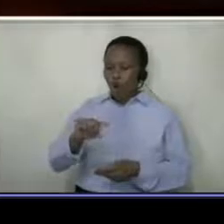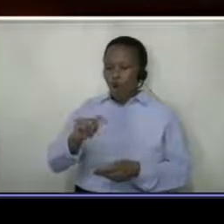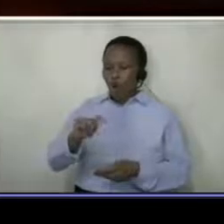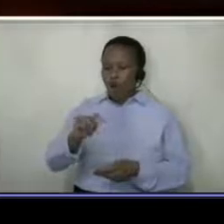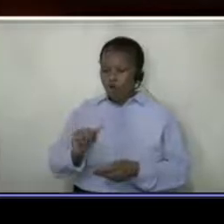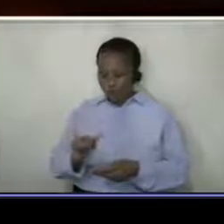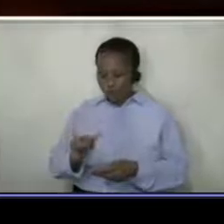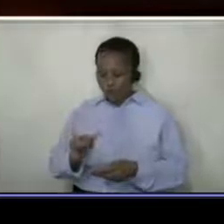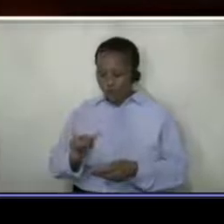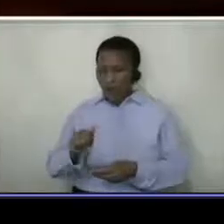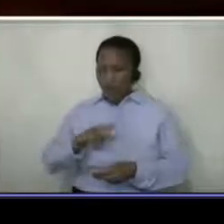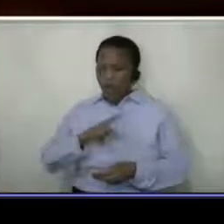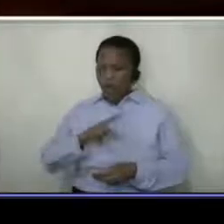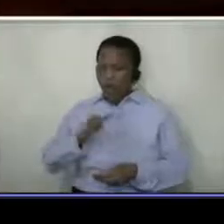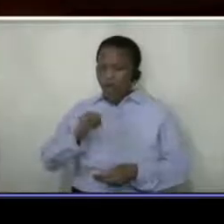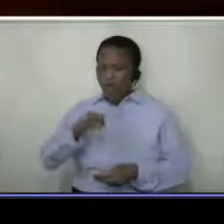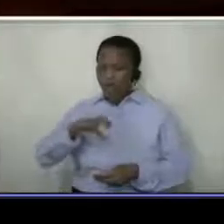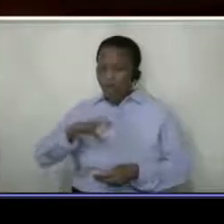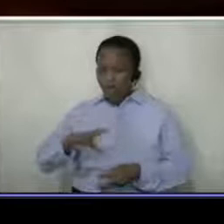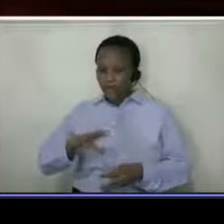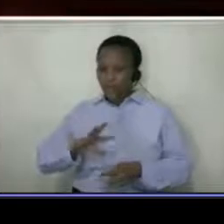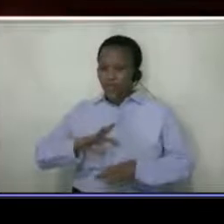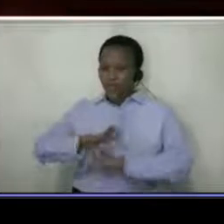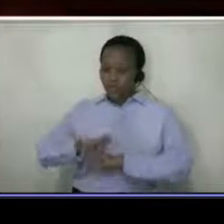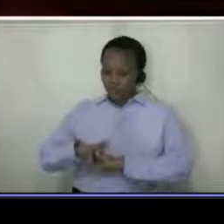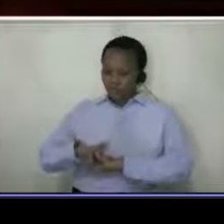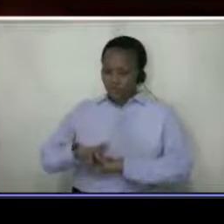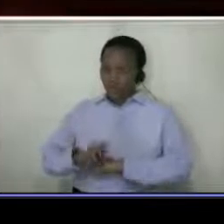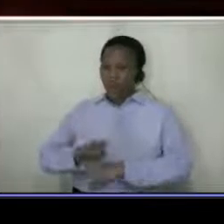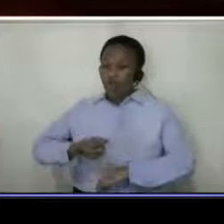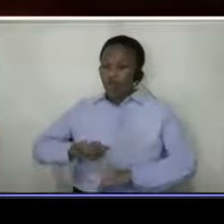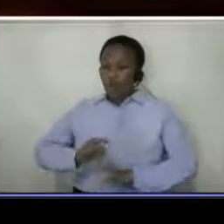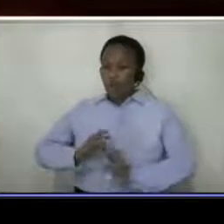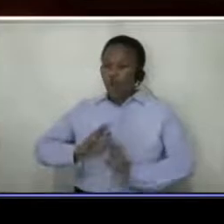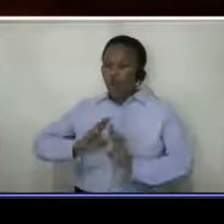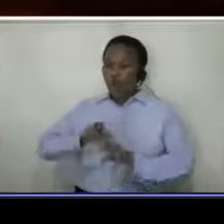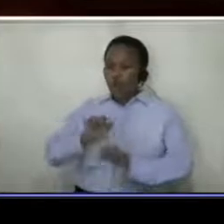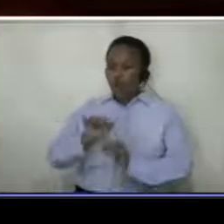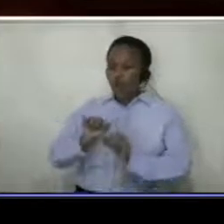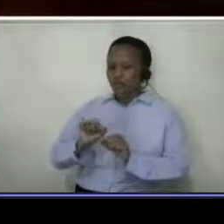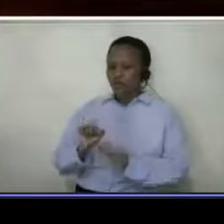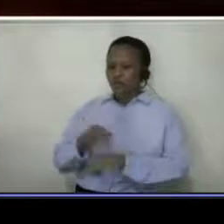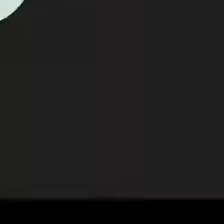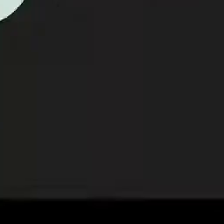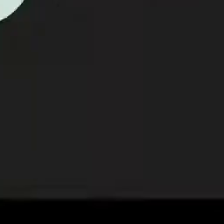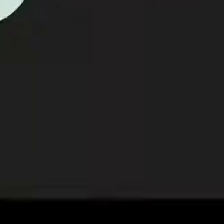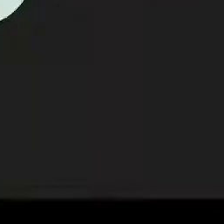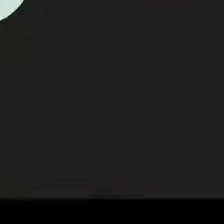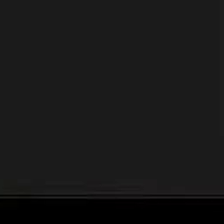province to place greater emphasis on consequence management. We recommend the amendment